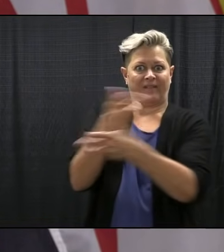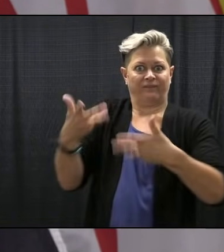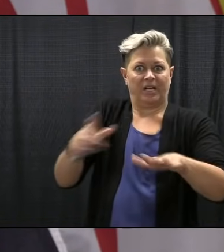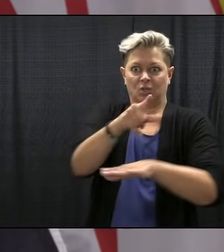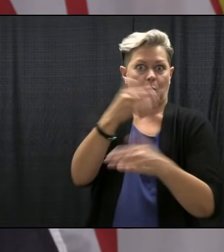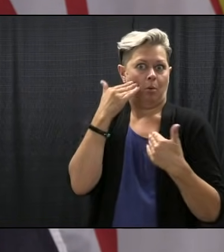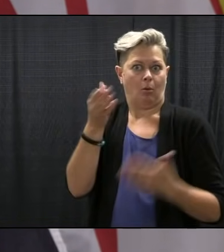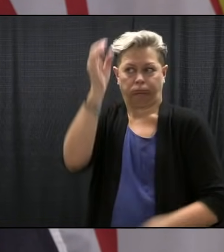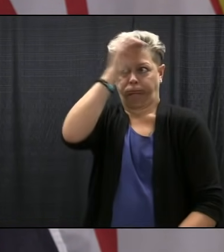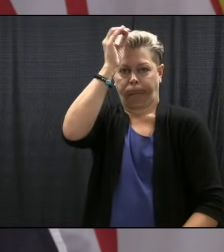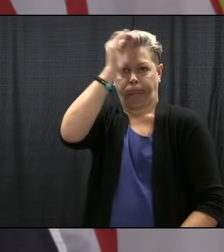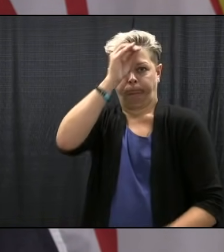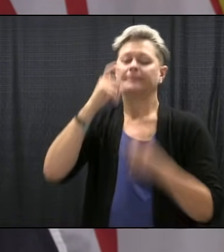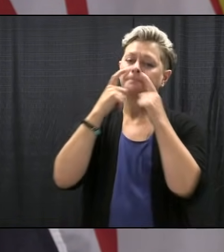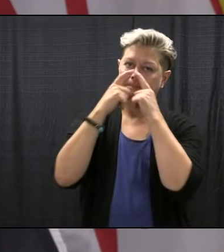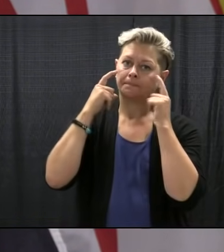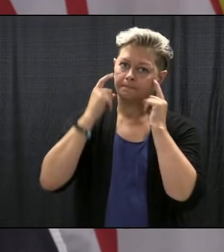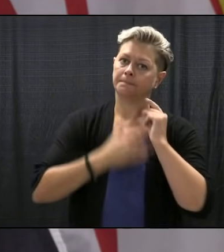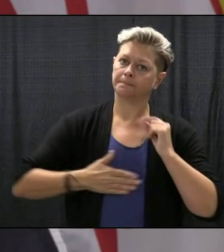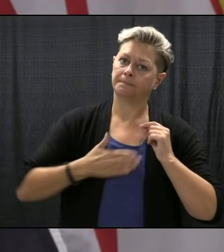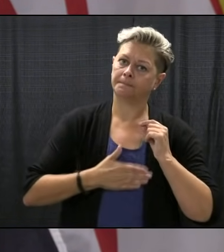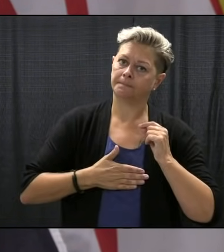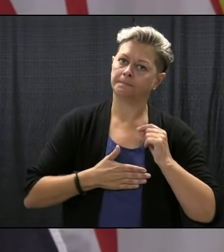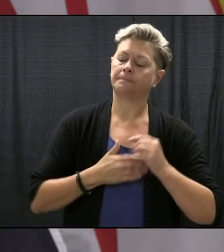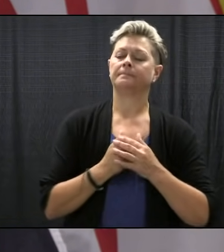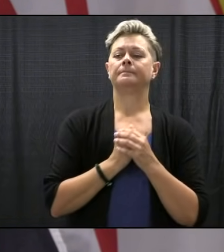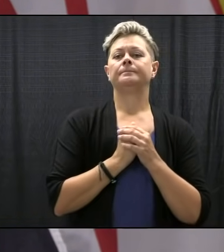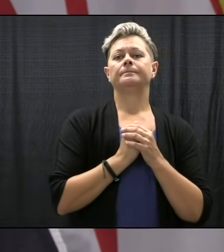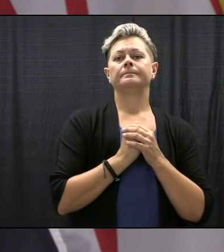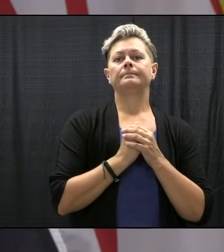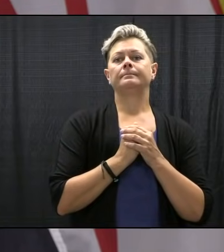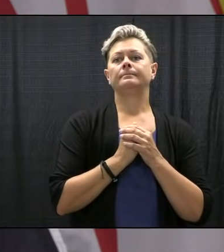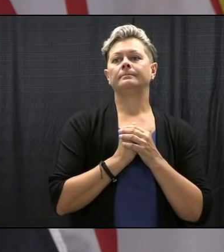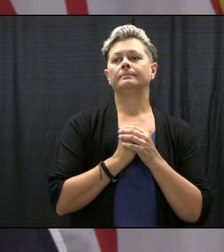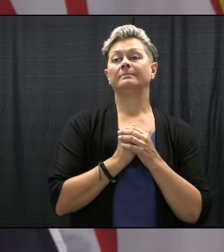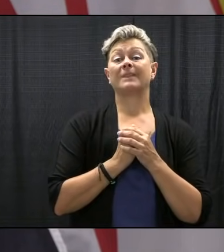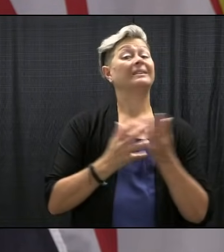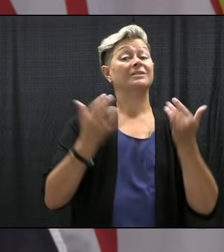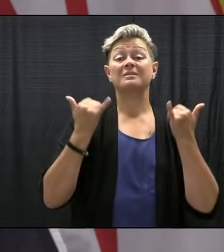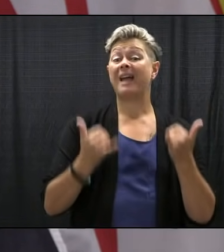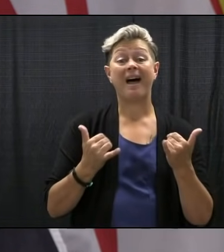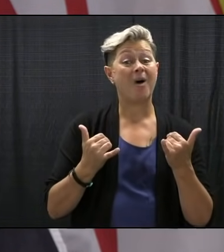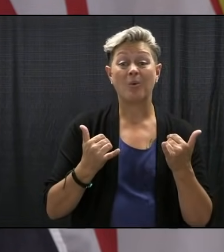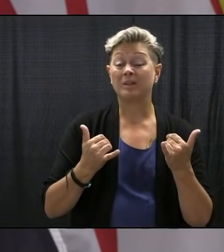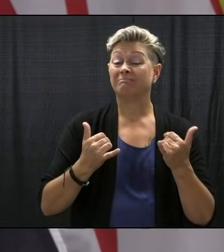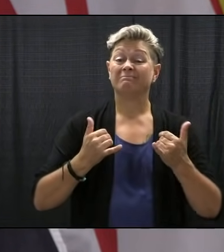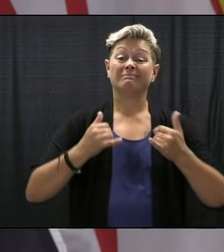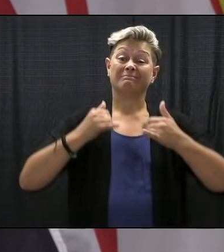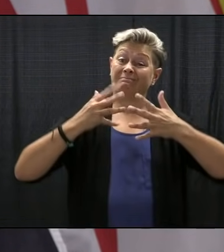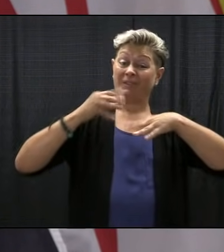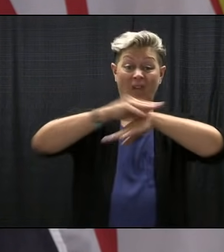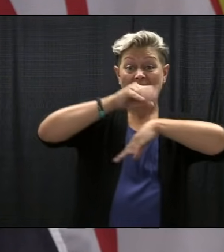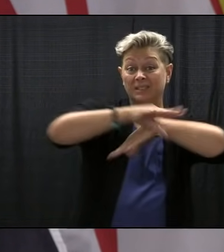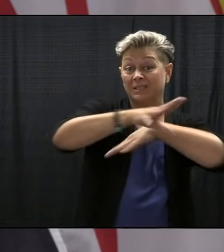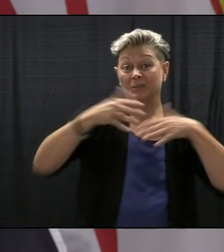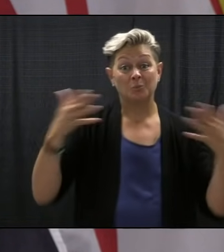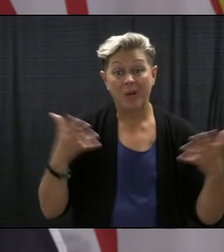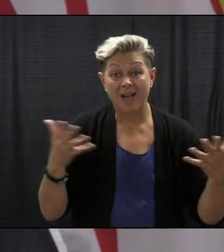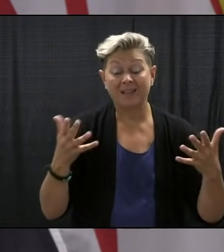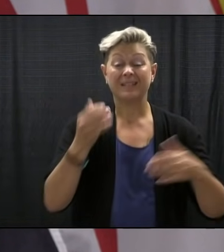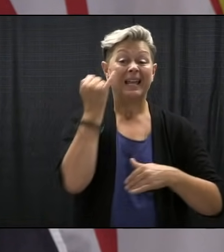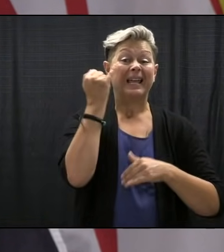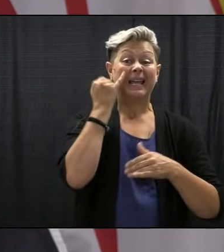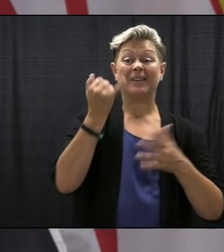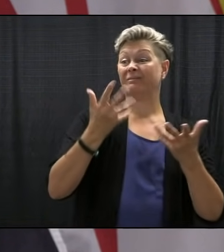it. At the moment, we're continuing on as is. As we've always said, if anything changes, if our epi changes,